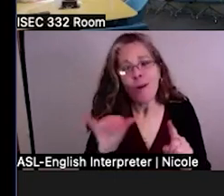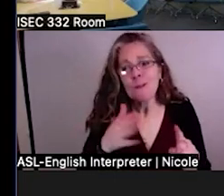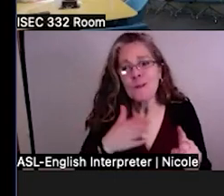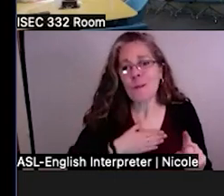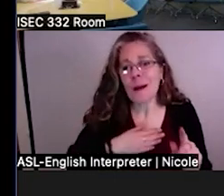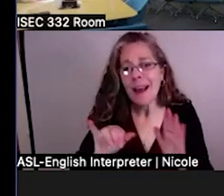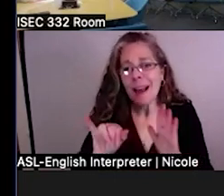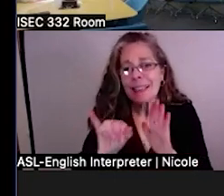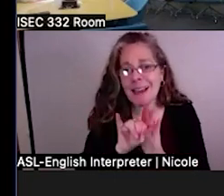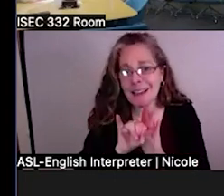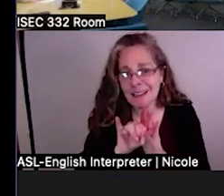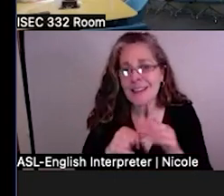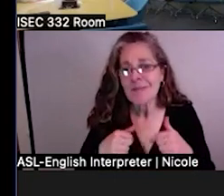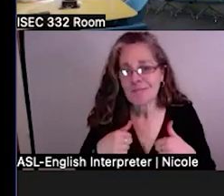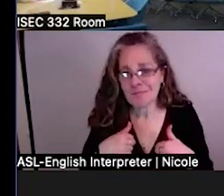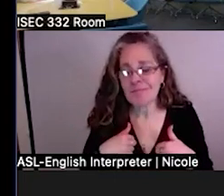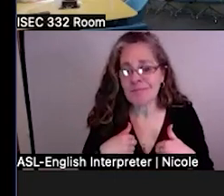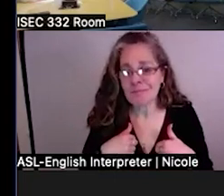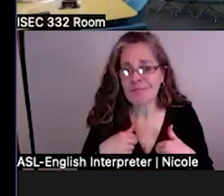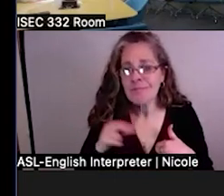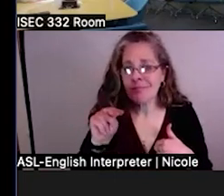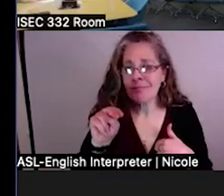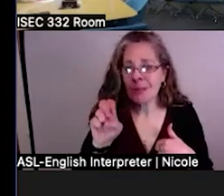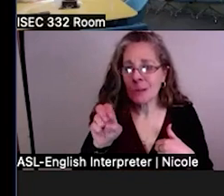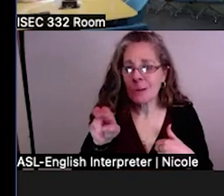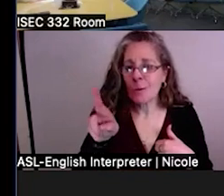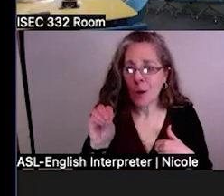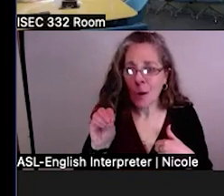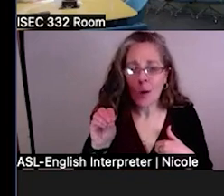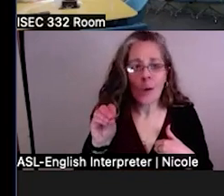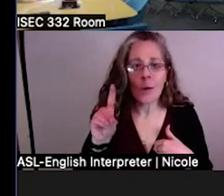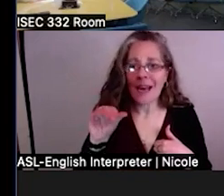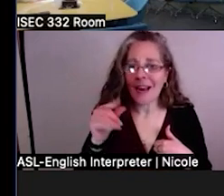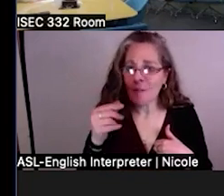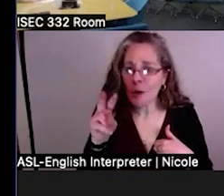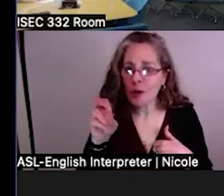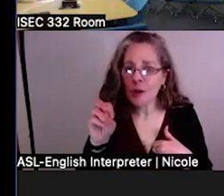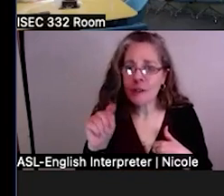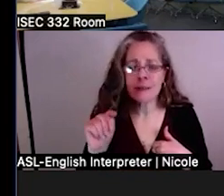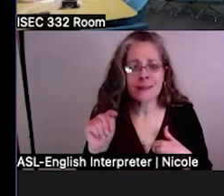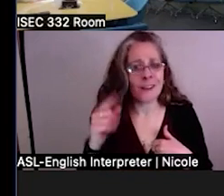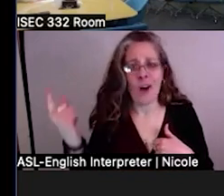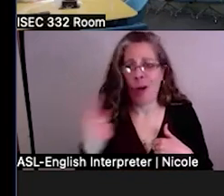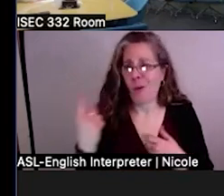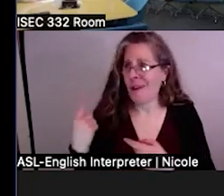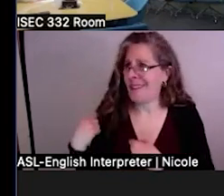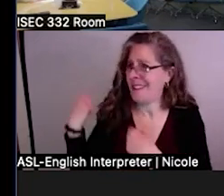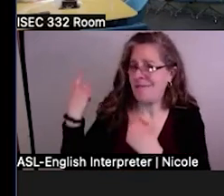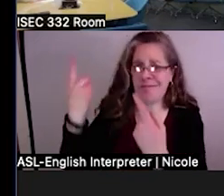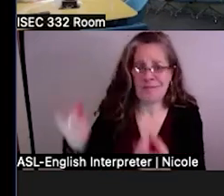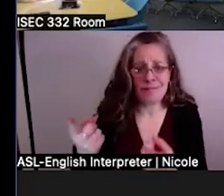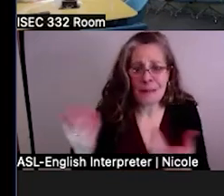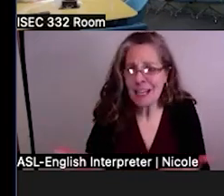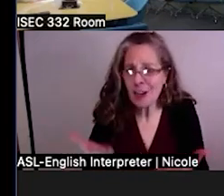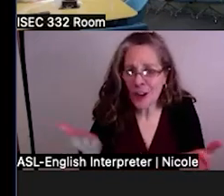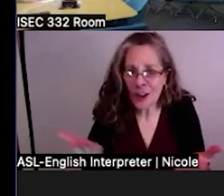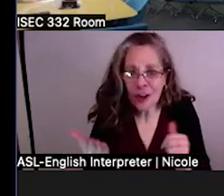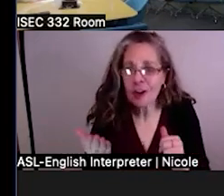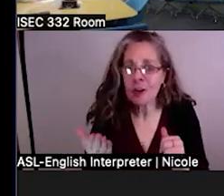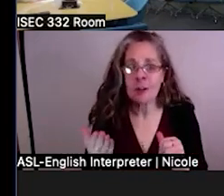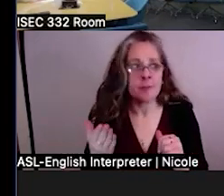this is a neurodivergence, and this neurodivergence has always been here since the beginning of time. It's a part of